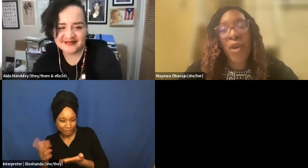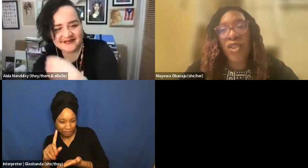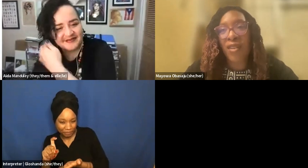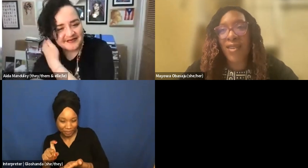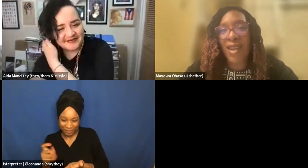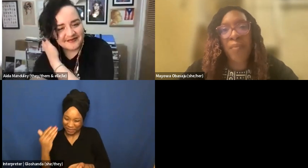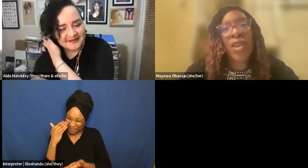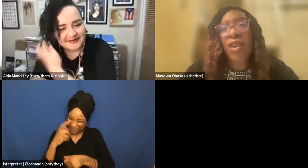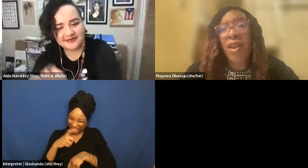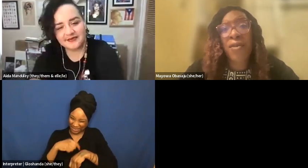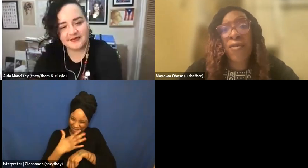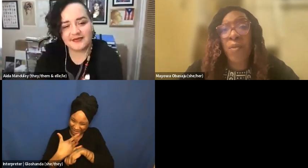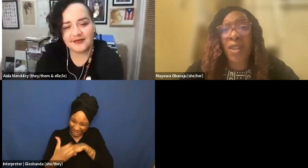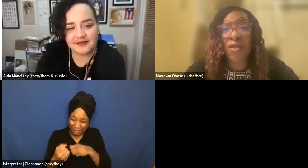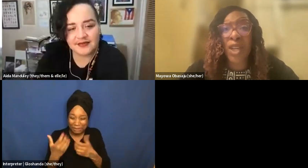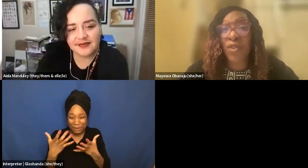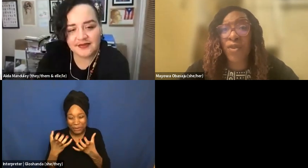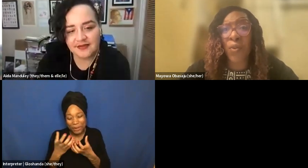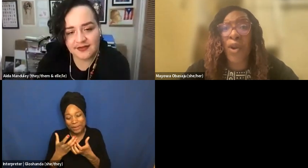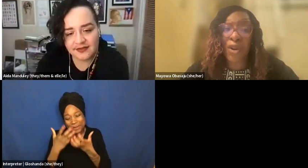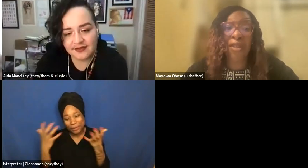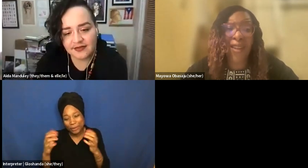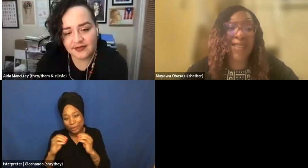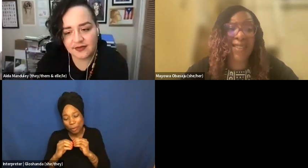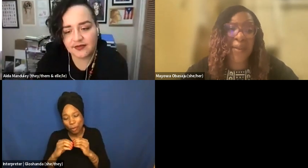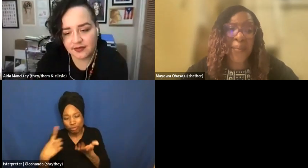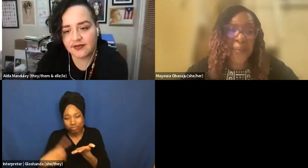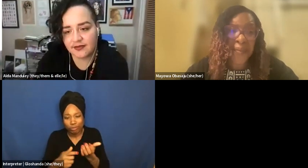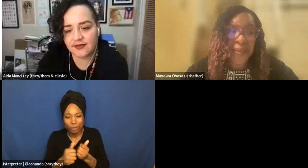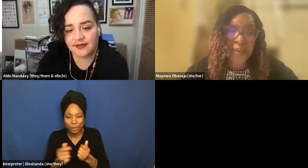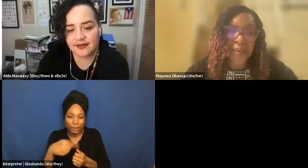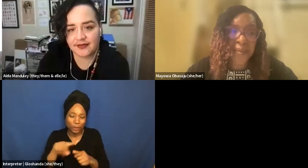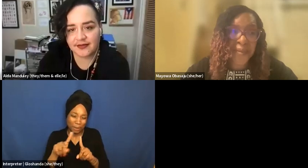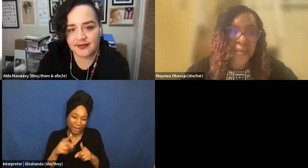more, but just hearing for a few minutes from each of you, what are your thoughts?